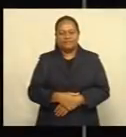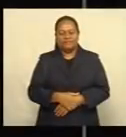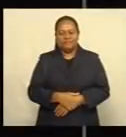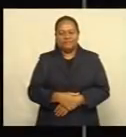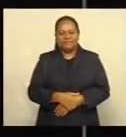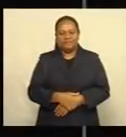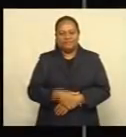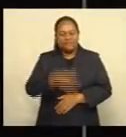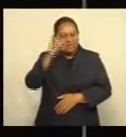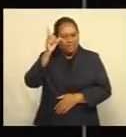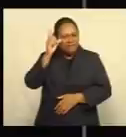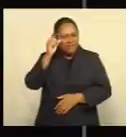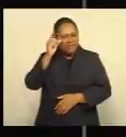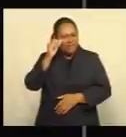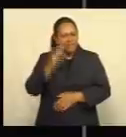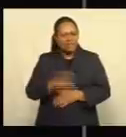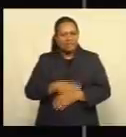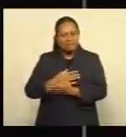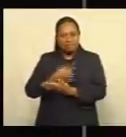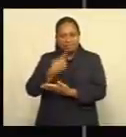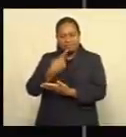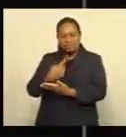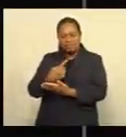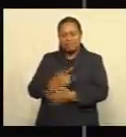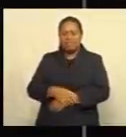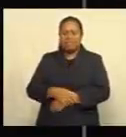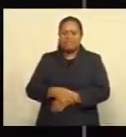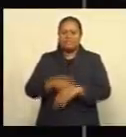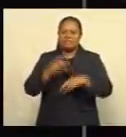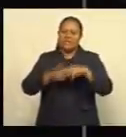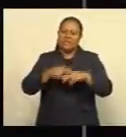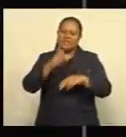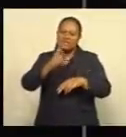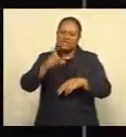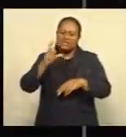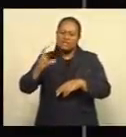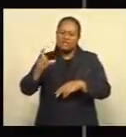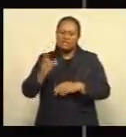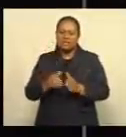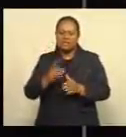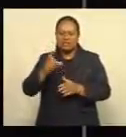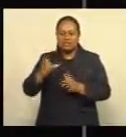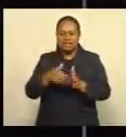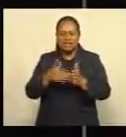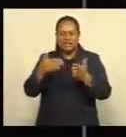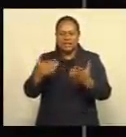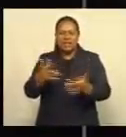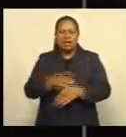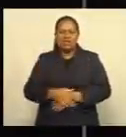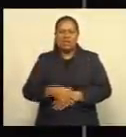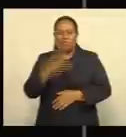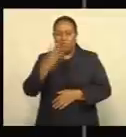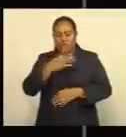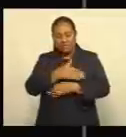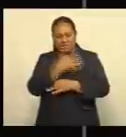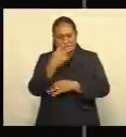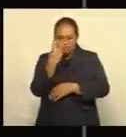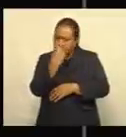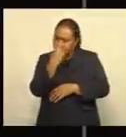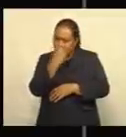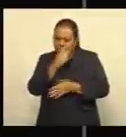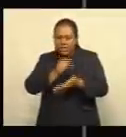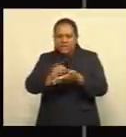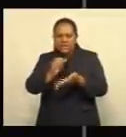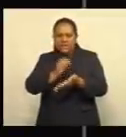The Fijian Commerce and Competition Commission will be on the ground over the next 14 days monitoring sales during the